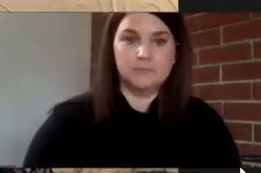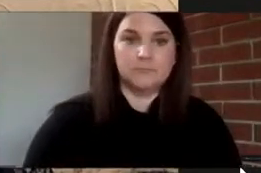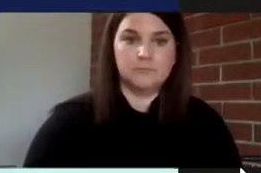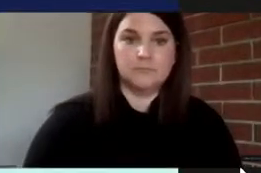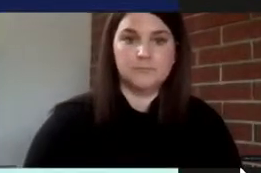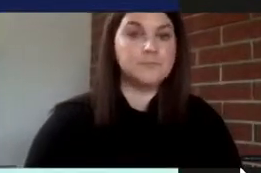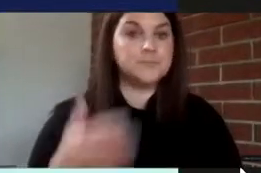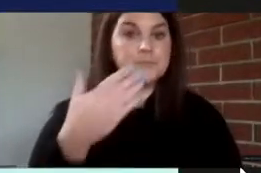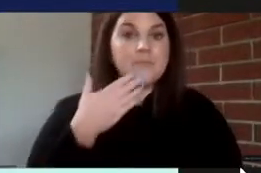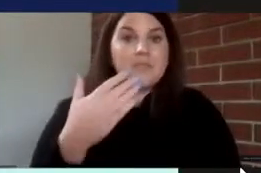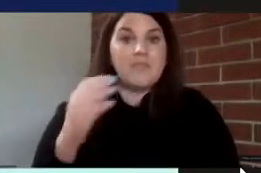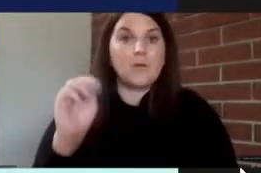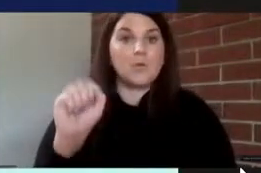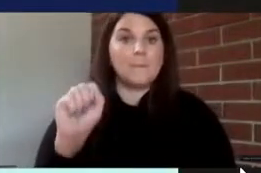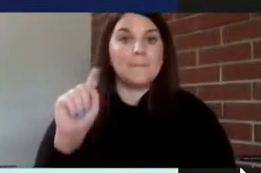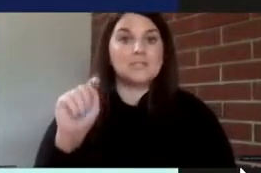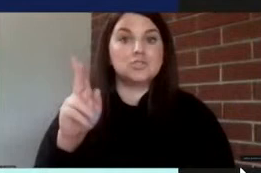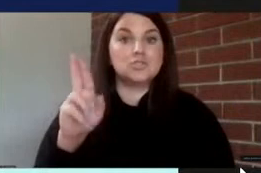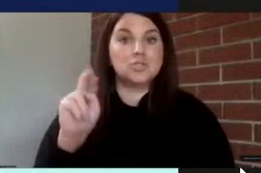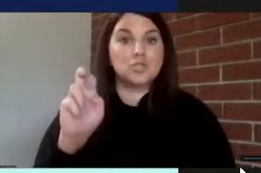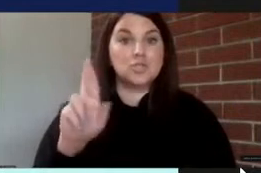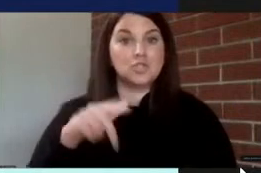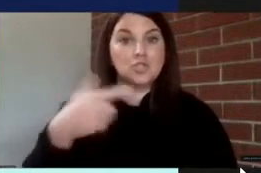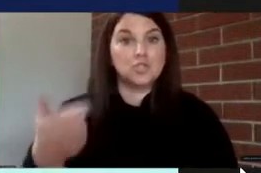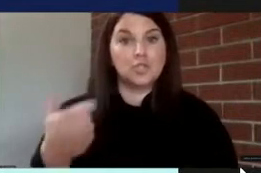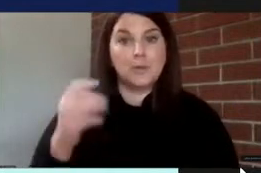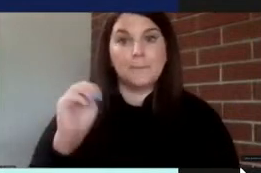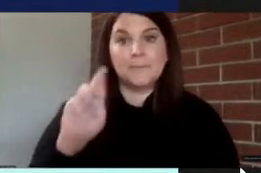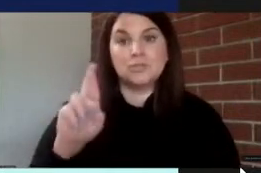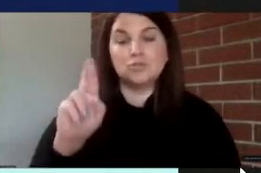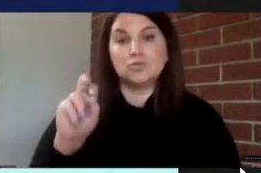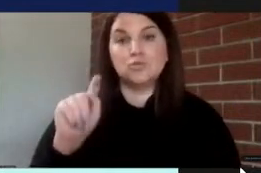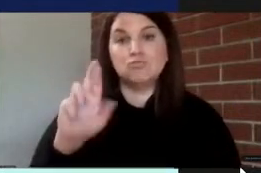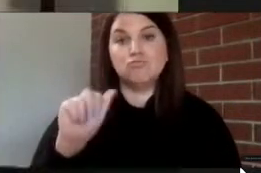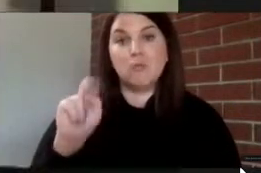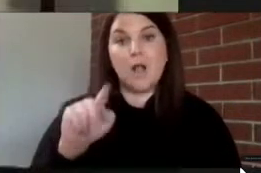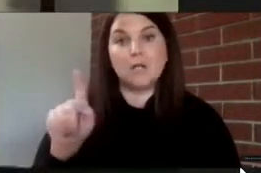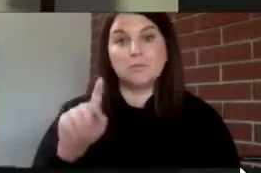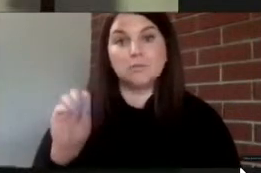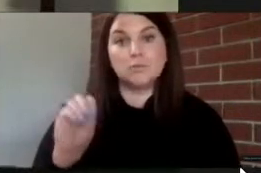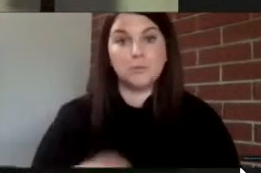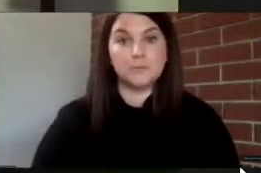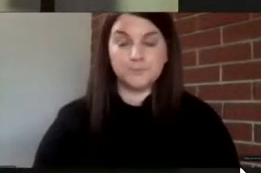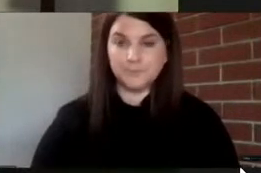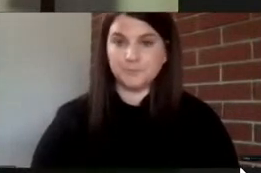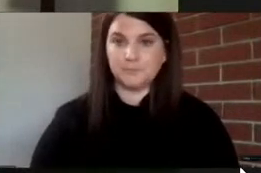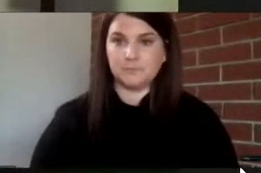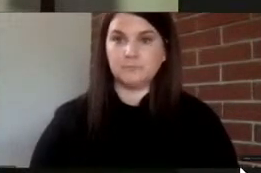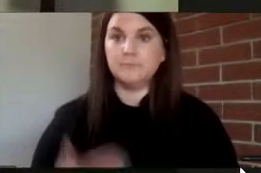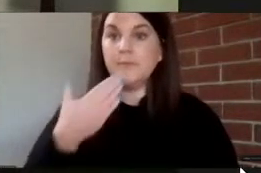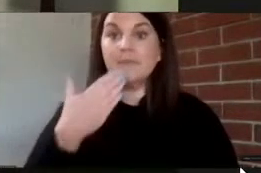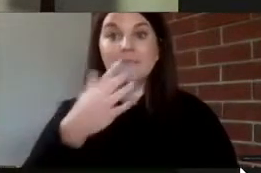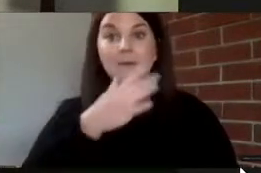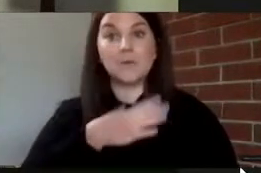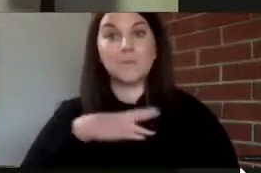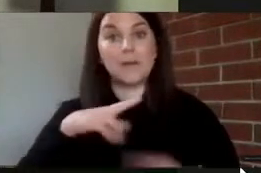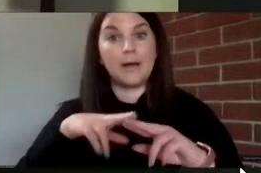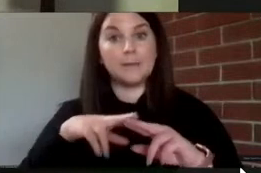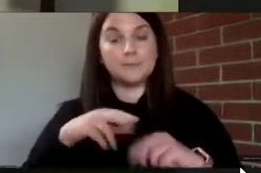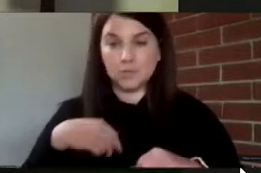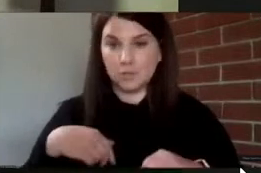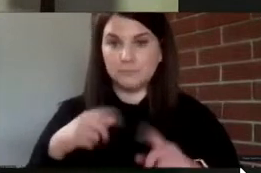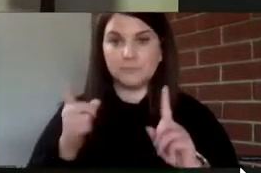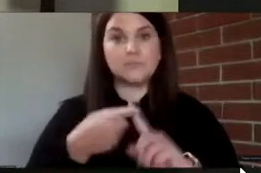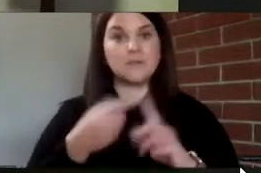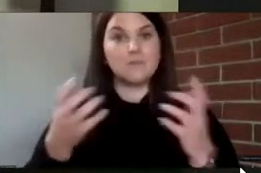Thank you, Ms. Turner. Mr. Toranzo, please. Thank you, Madam Chair. I'd like to first